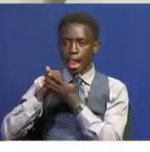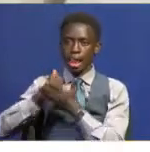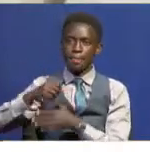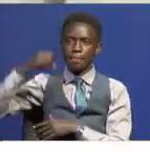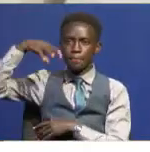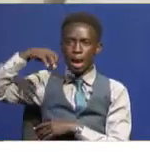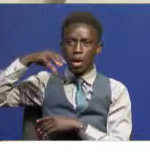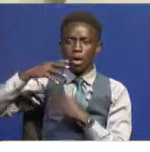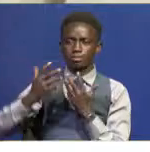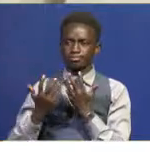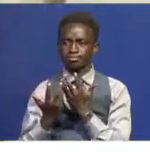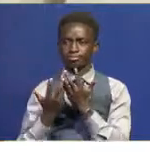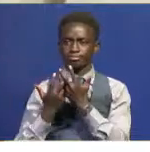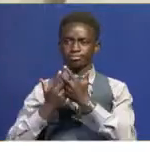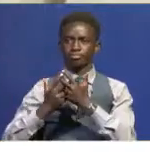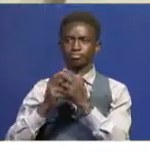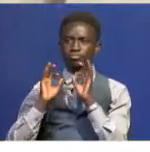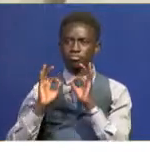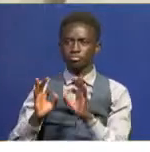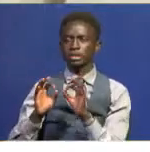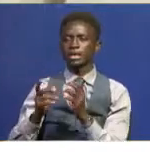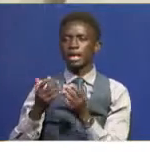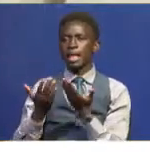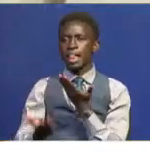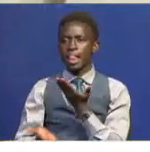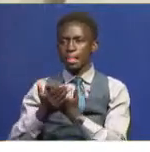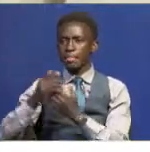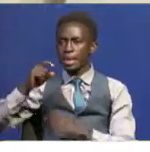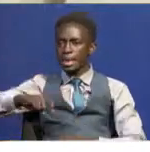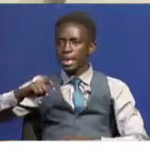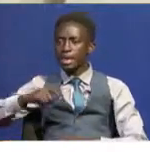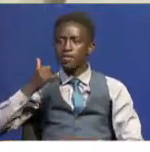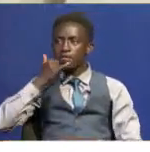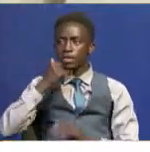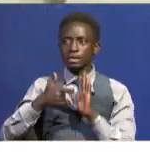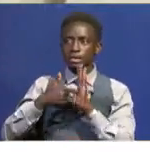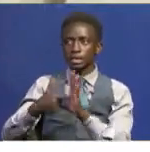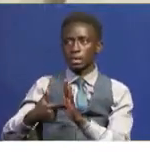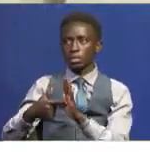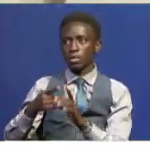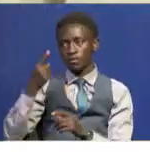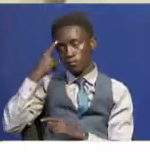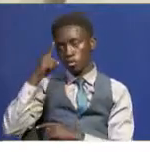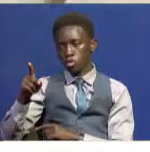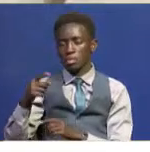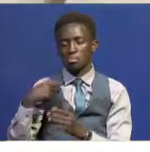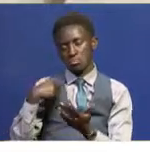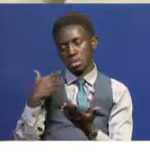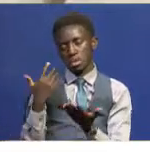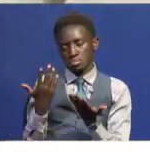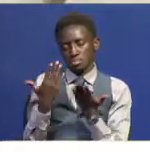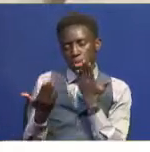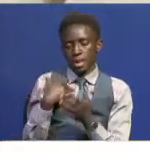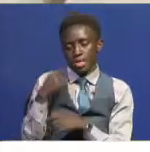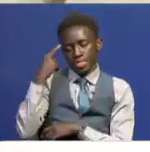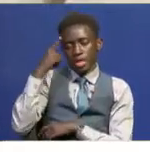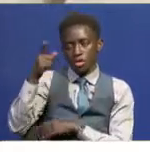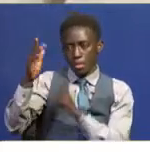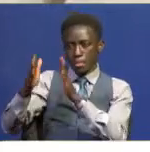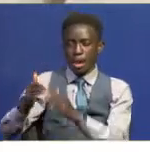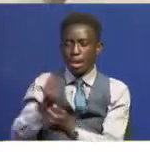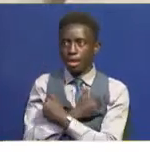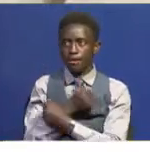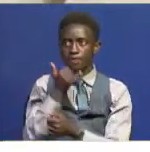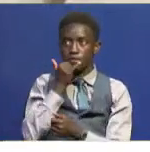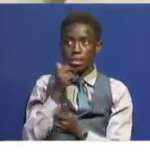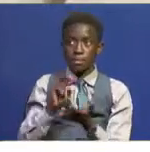to look into the needs of a device. So you see, for example, like for you, I would assume you are constantly on your phone. Mm-hmm. So your chipset, based on the kind of